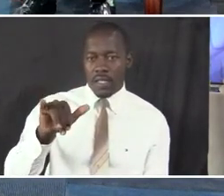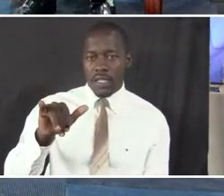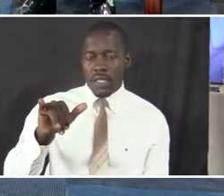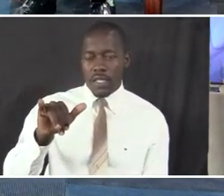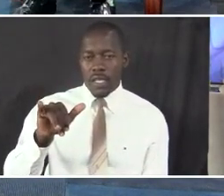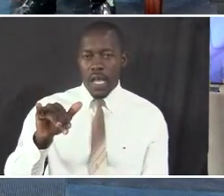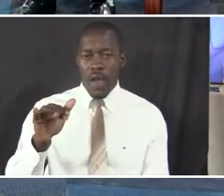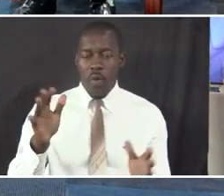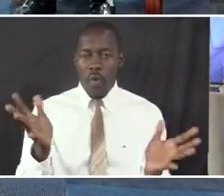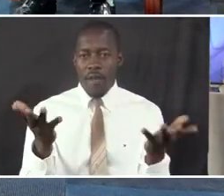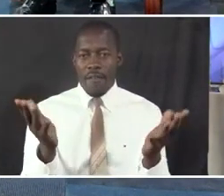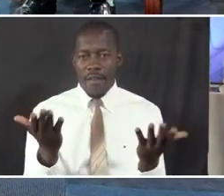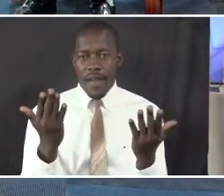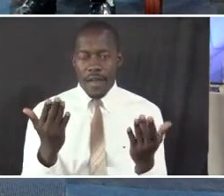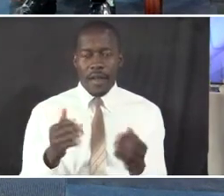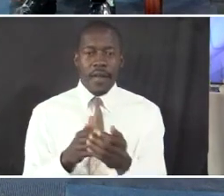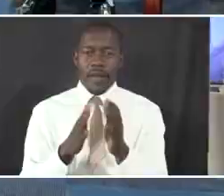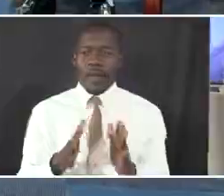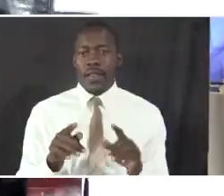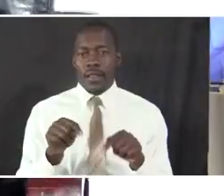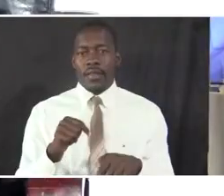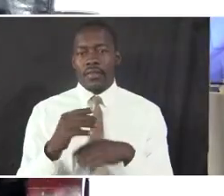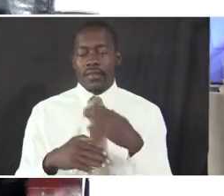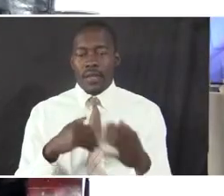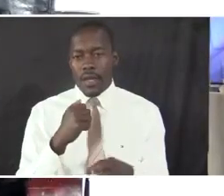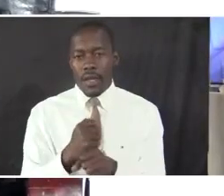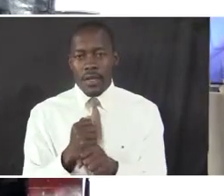year, and I'm also